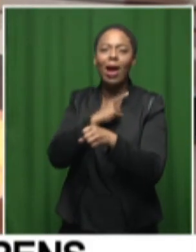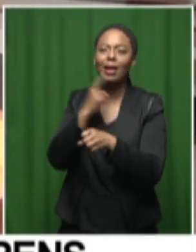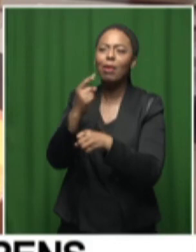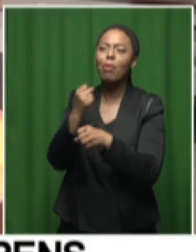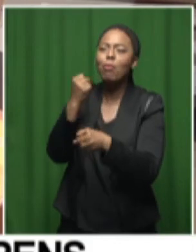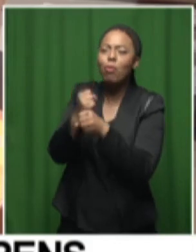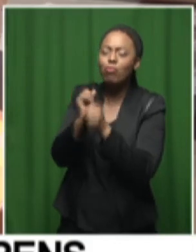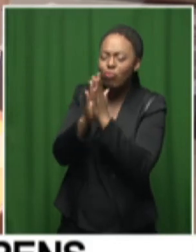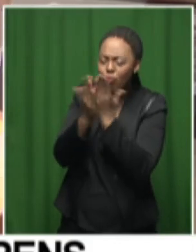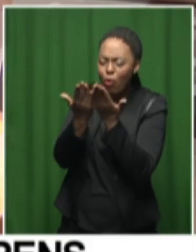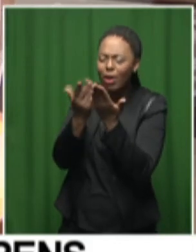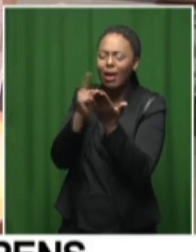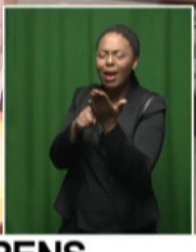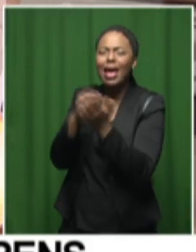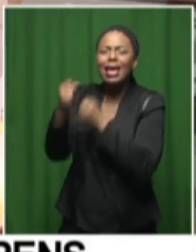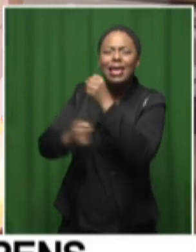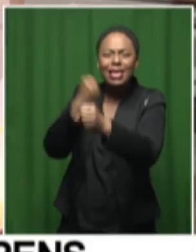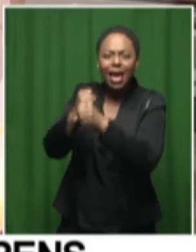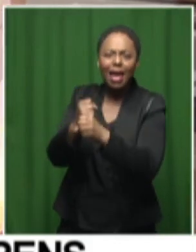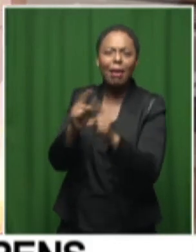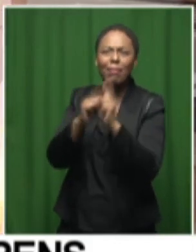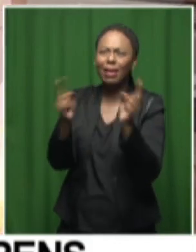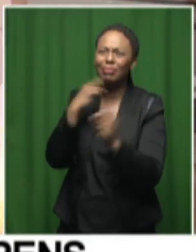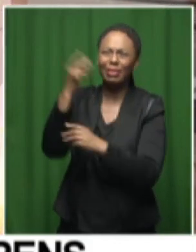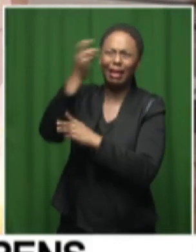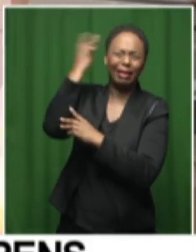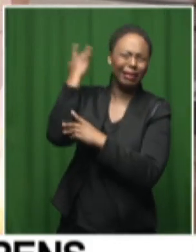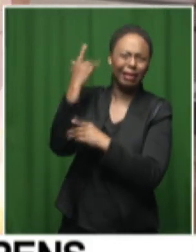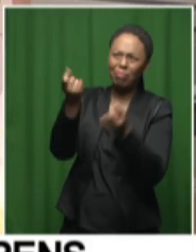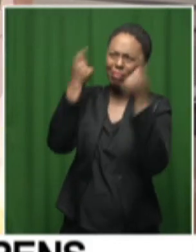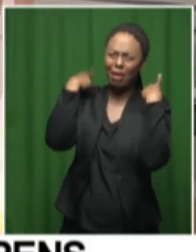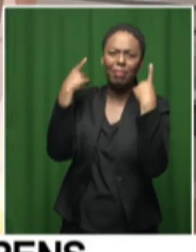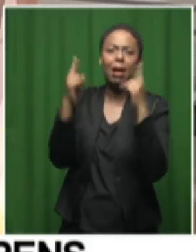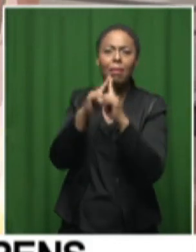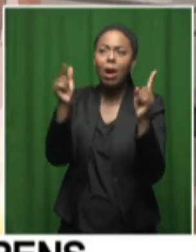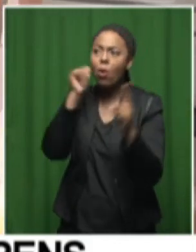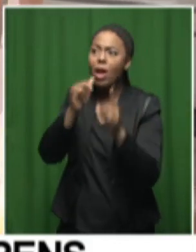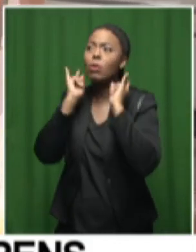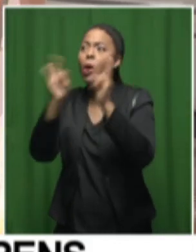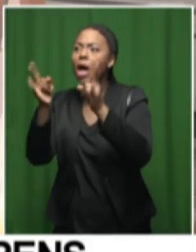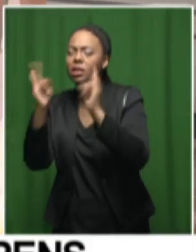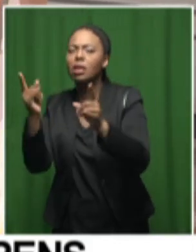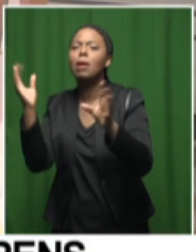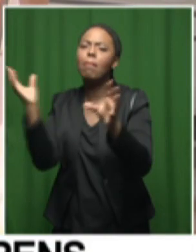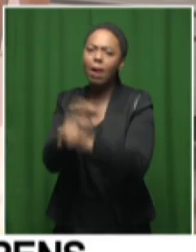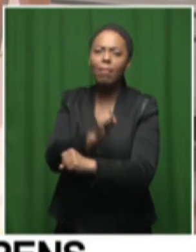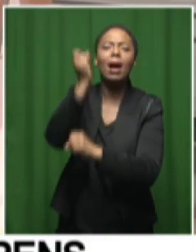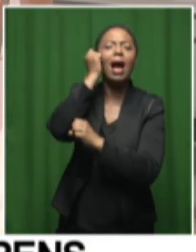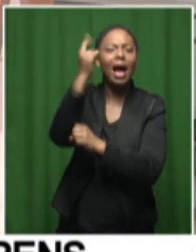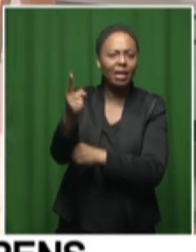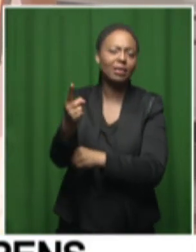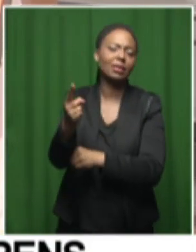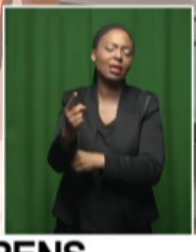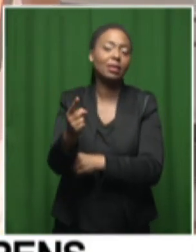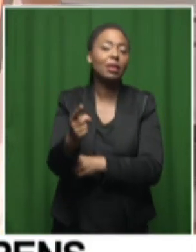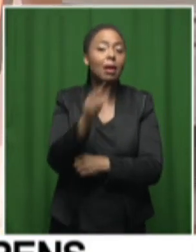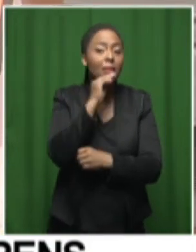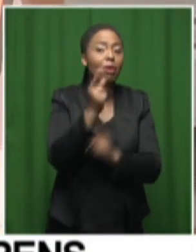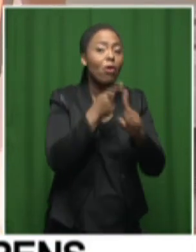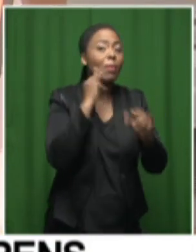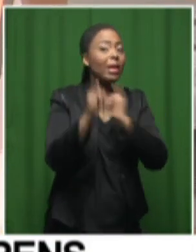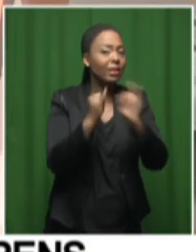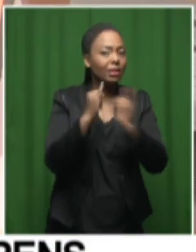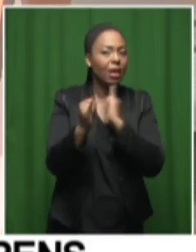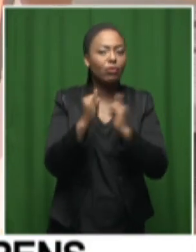but I actually was quite lost until I actually watched it. If anybody takes anything from this interview, it would be you can't read